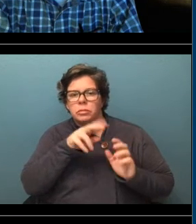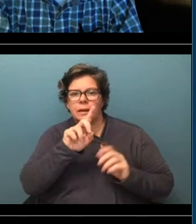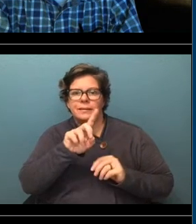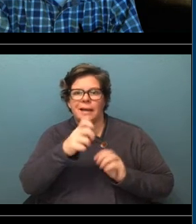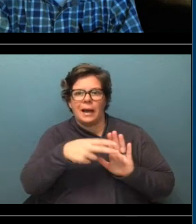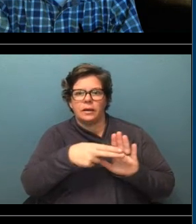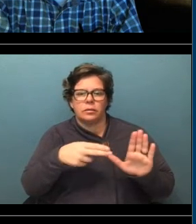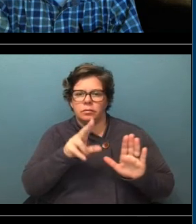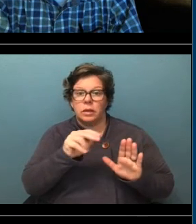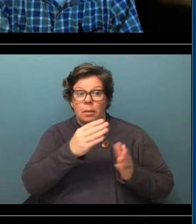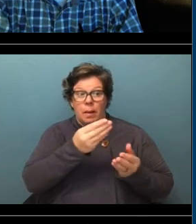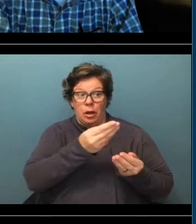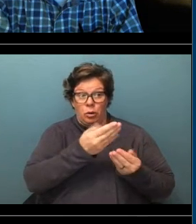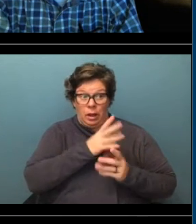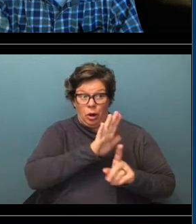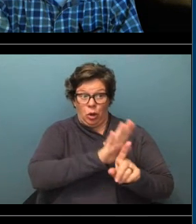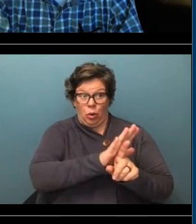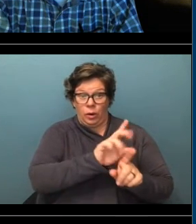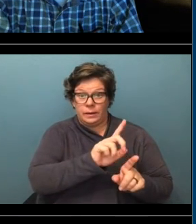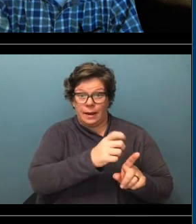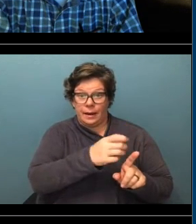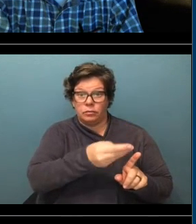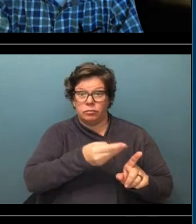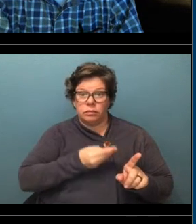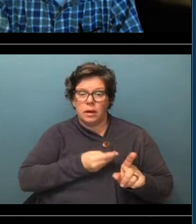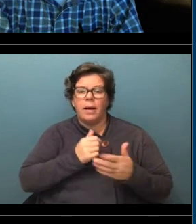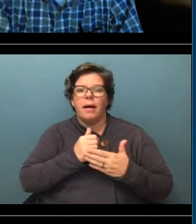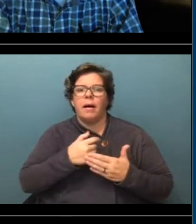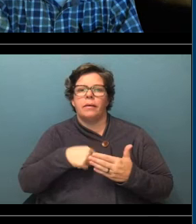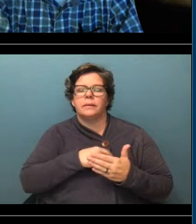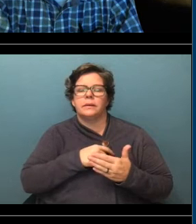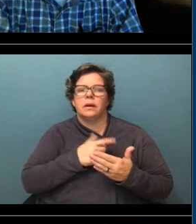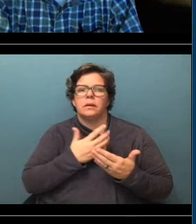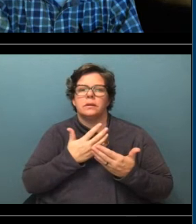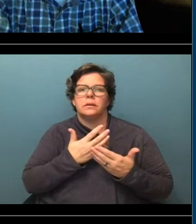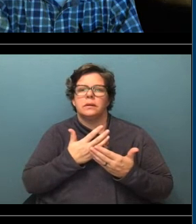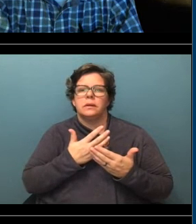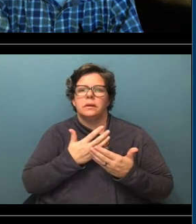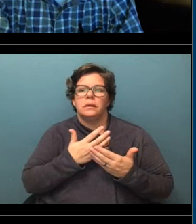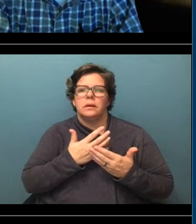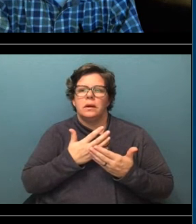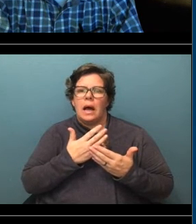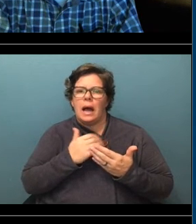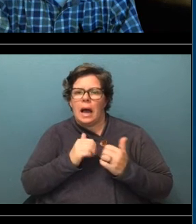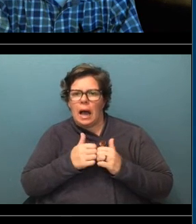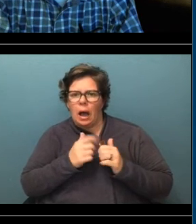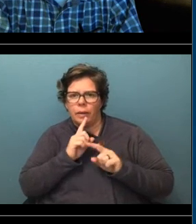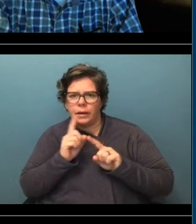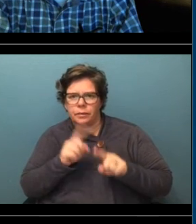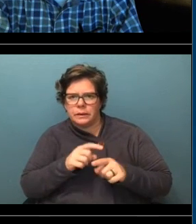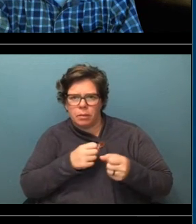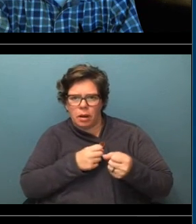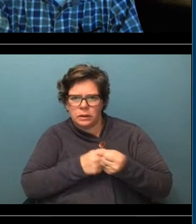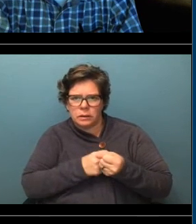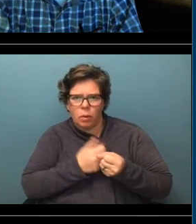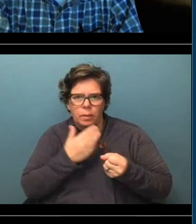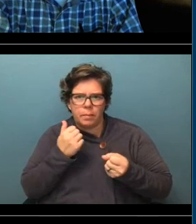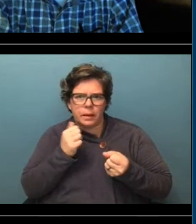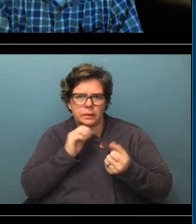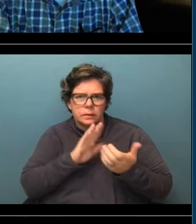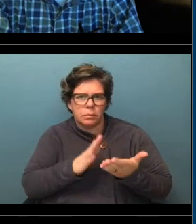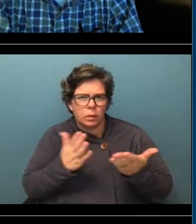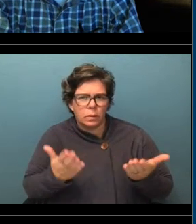shares their diagnosis with us, we find that helpful because it just helps inform what our response and what our support is. And I would say with